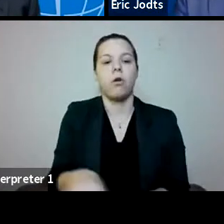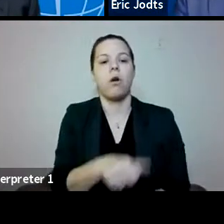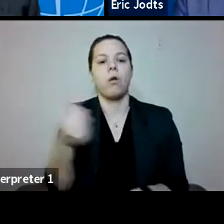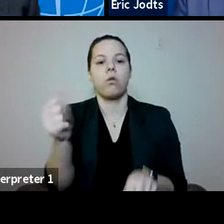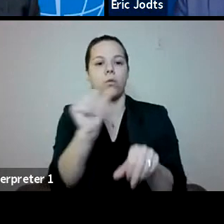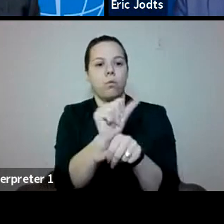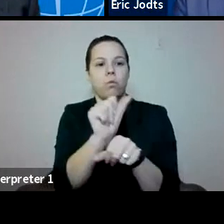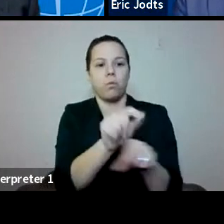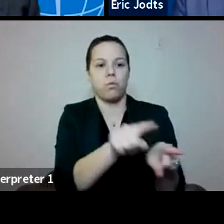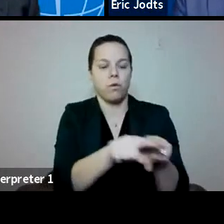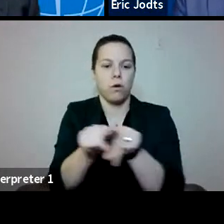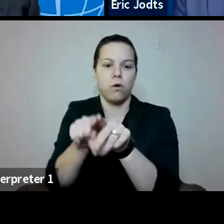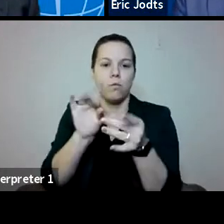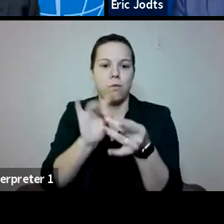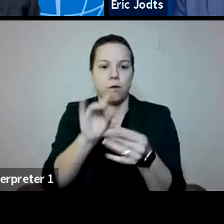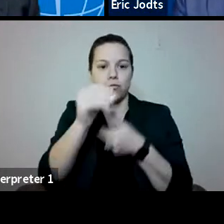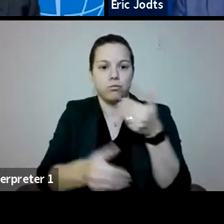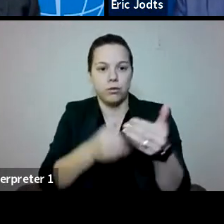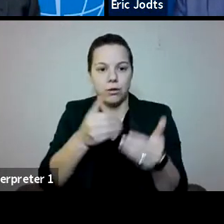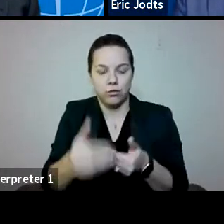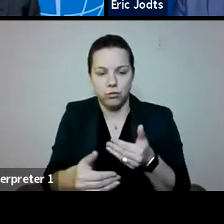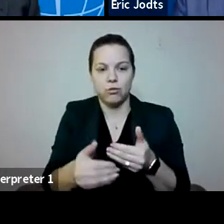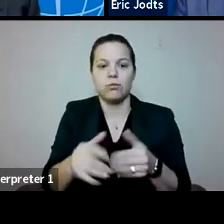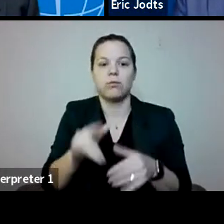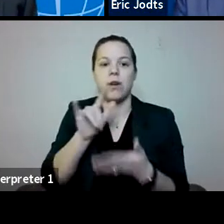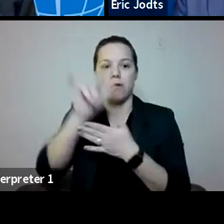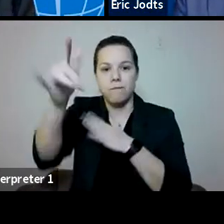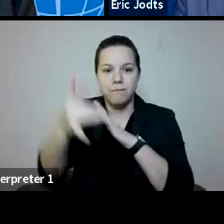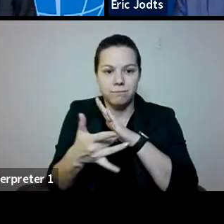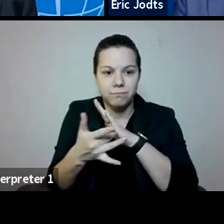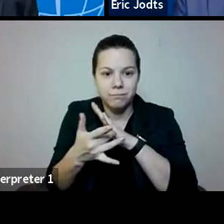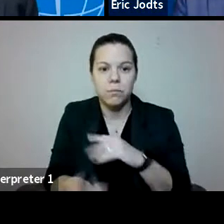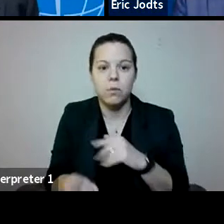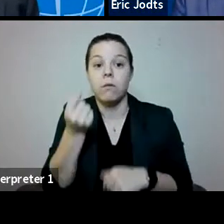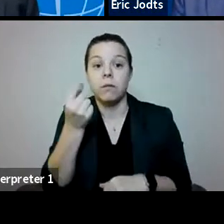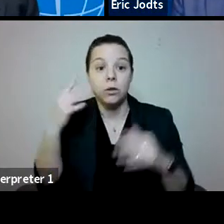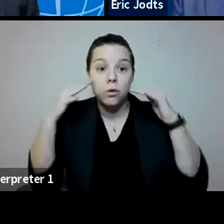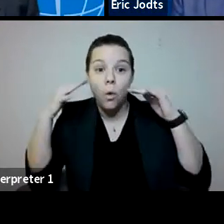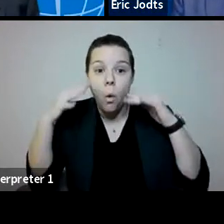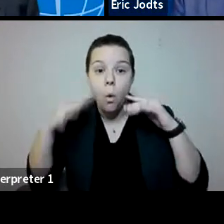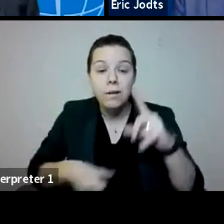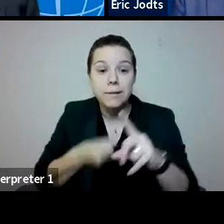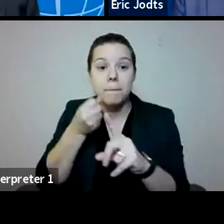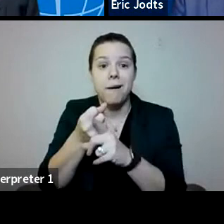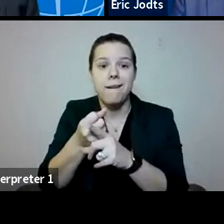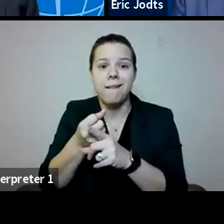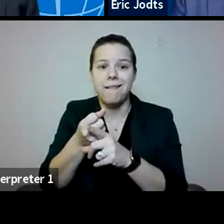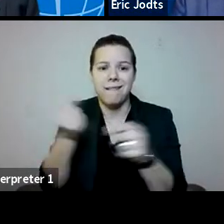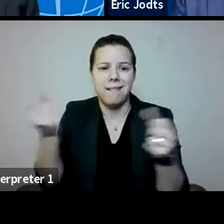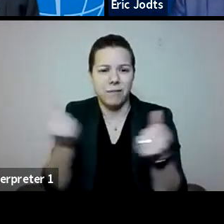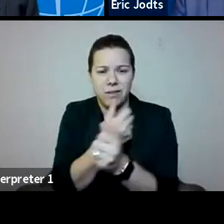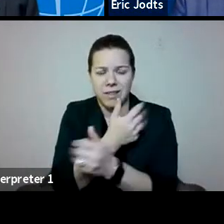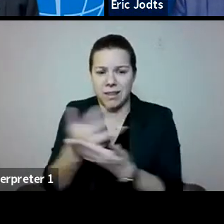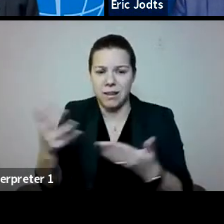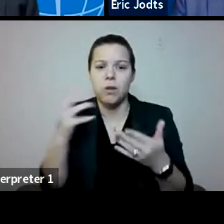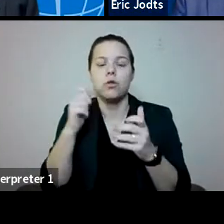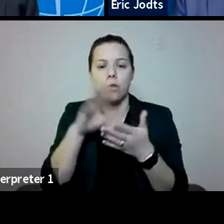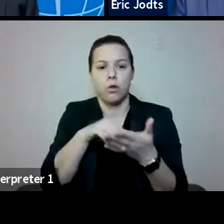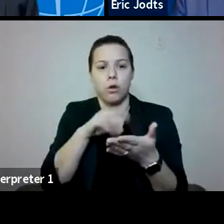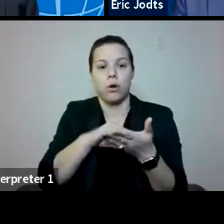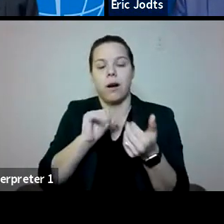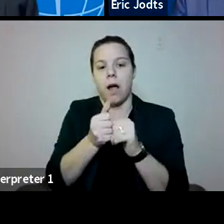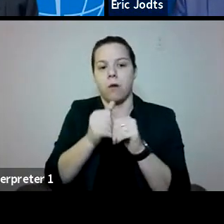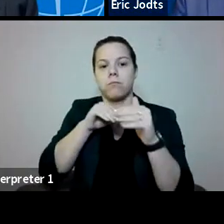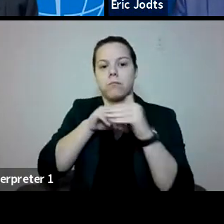on procedures, aircraft technology, understanding noise impacts, the full range. You can learn more about that by going to the Ascent